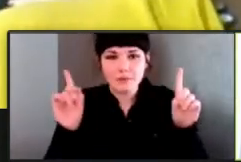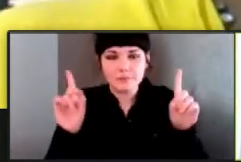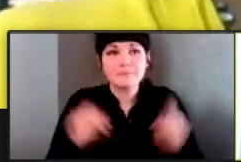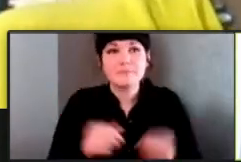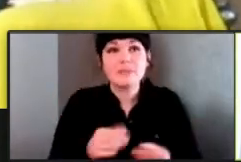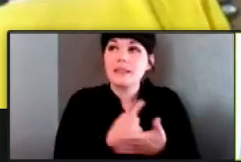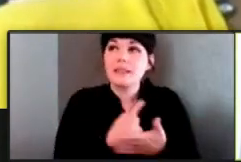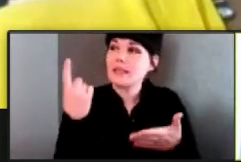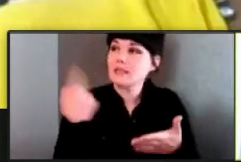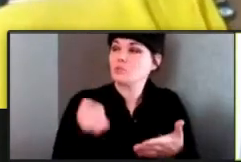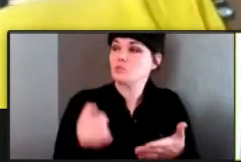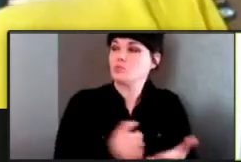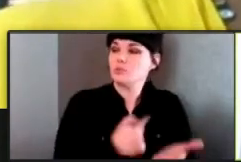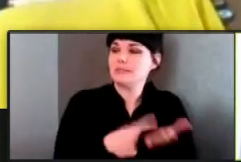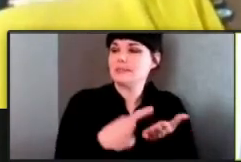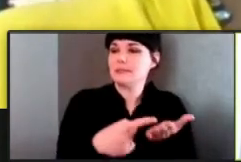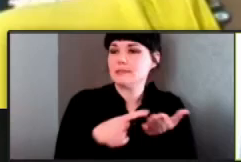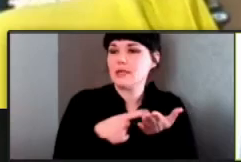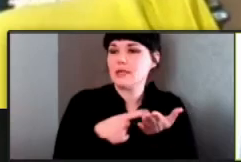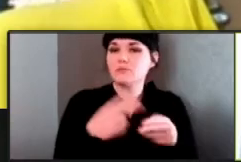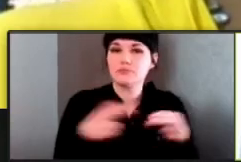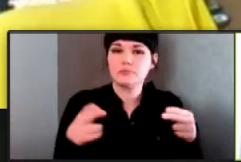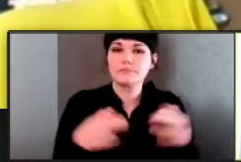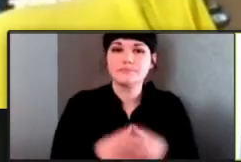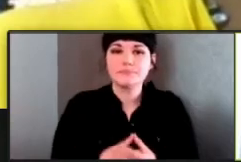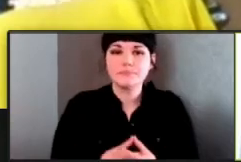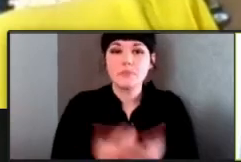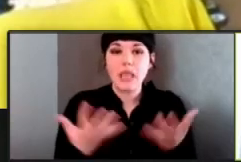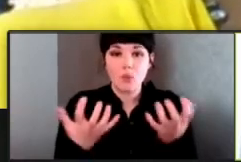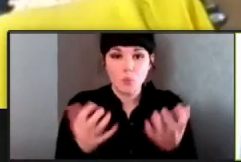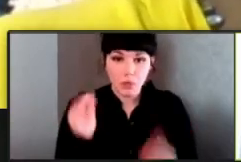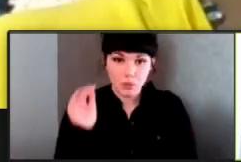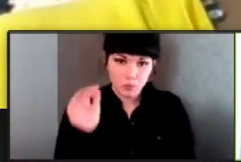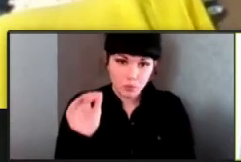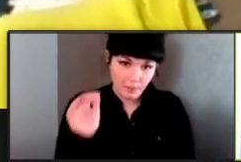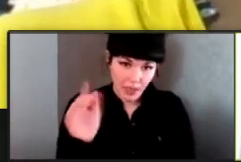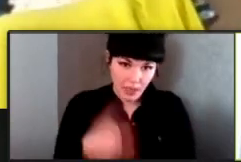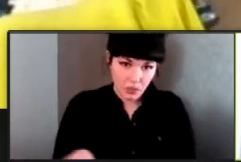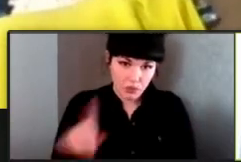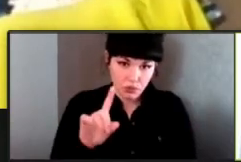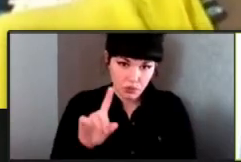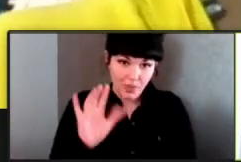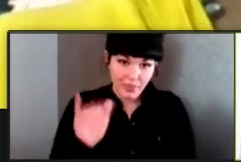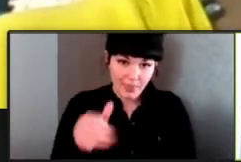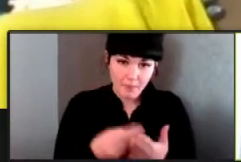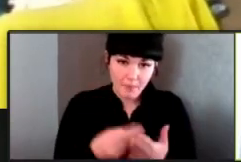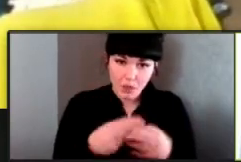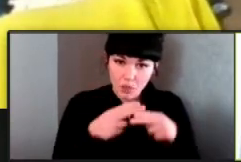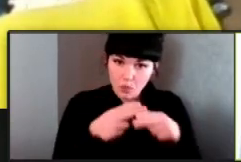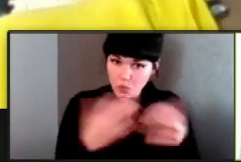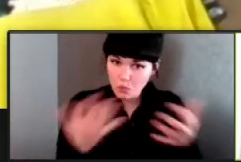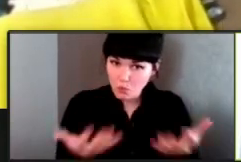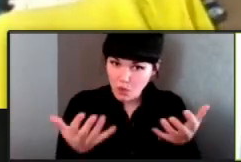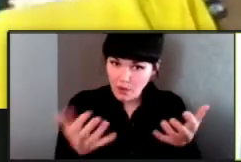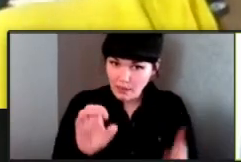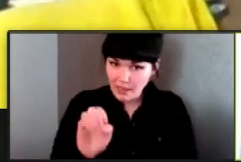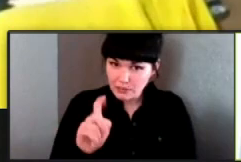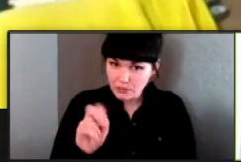week, but just to remind people, so I'm going to tell you what the money is called. It's called the ESSER money, and it stands